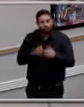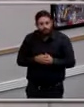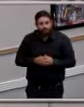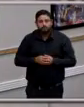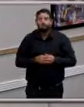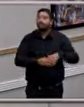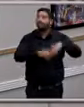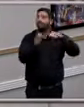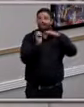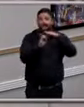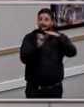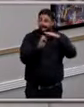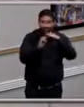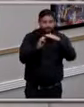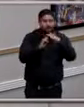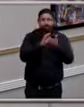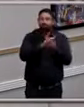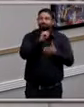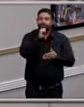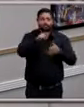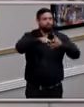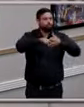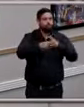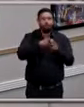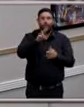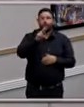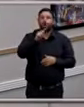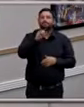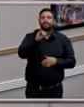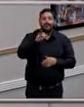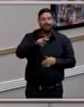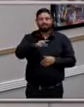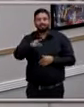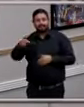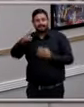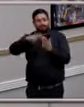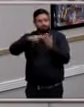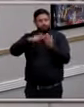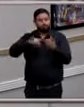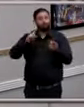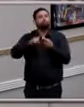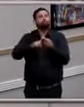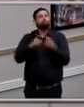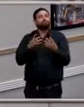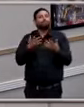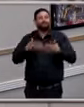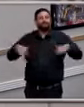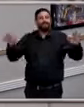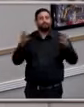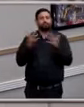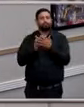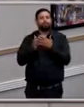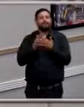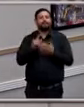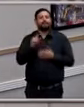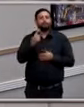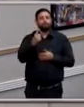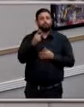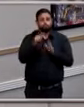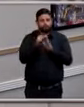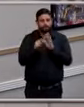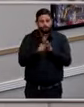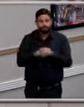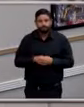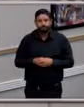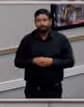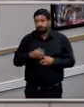is not starting RTI or dyslexia services until they are done screening the new first graders. You know which kids in